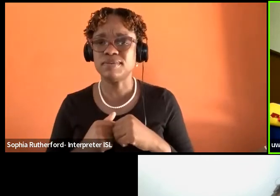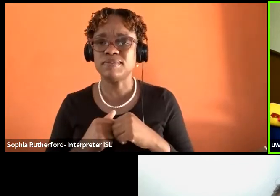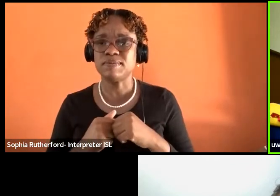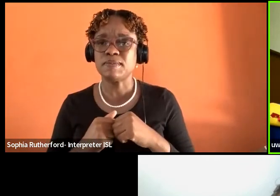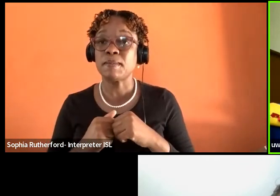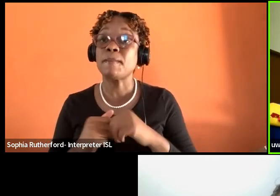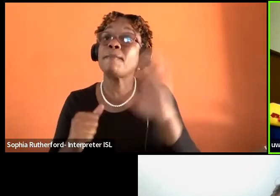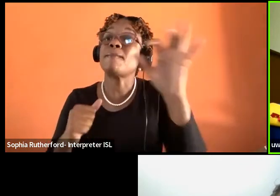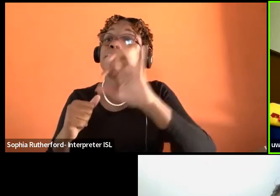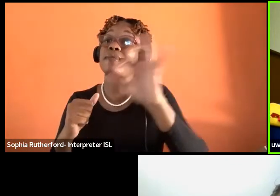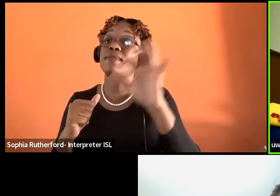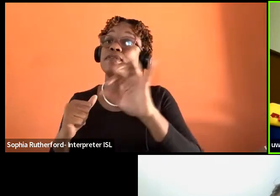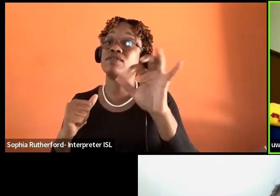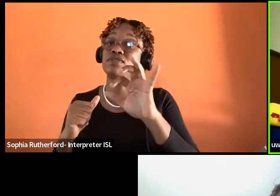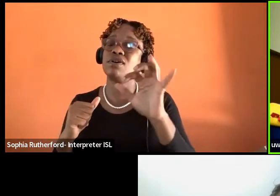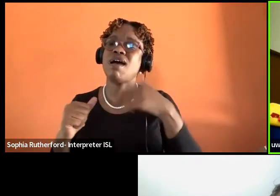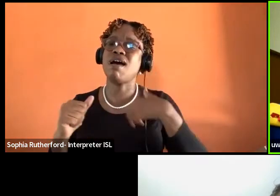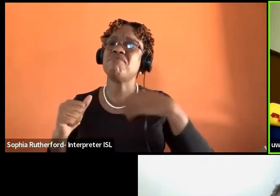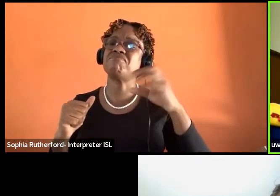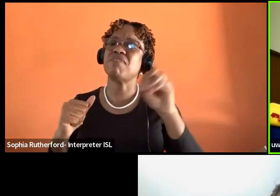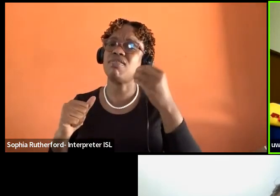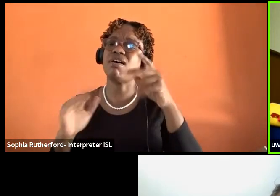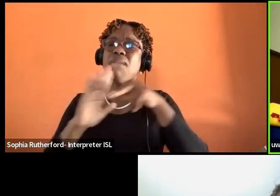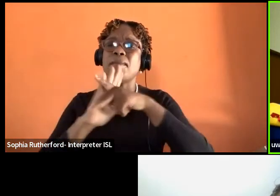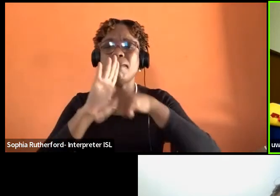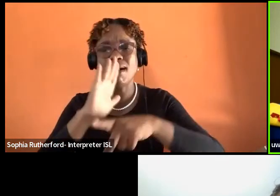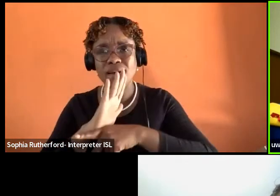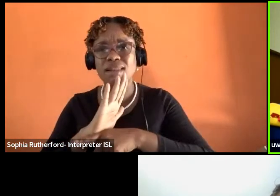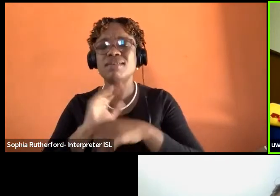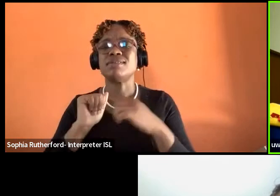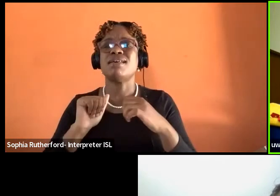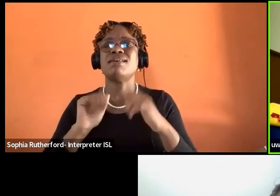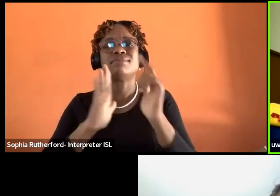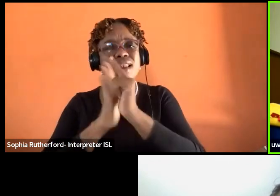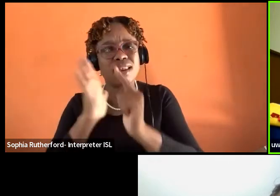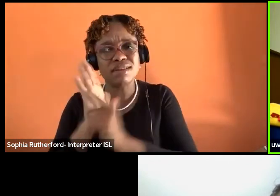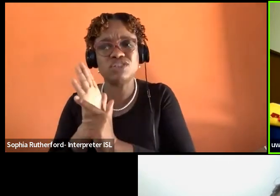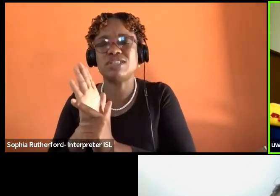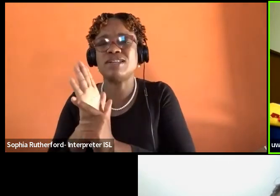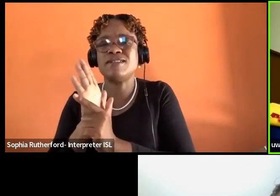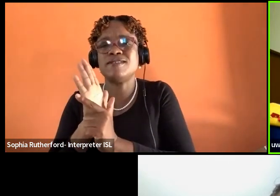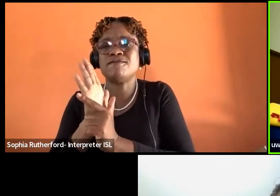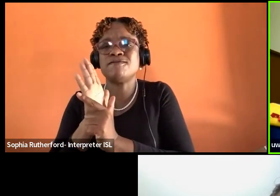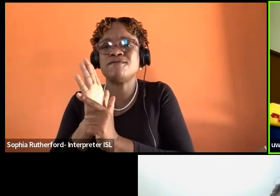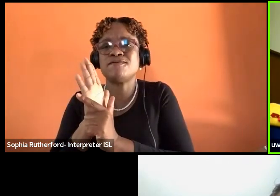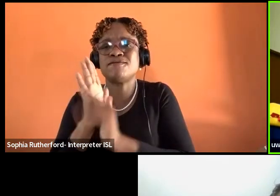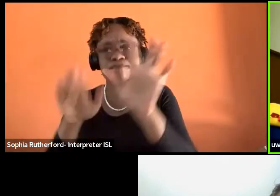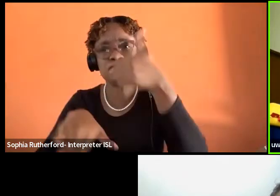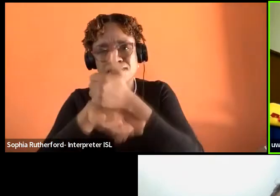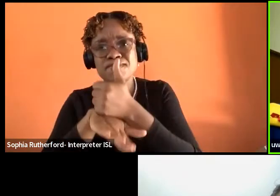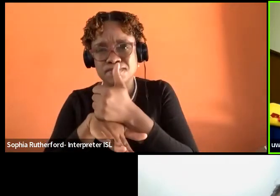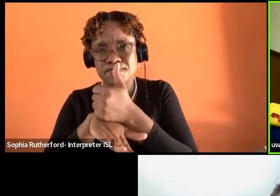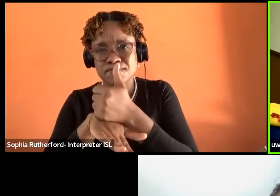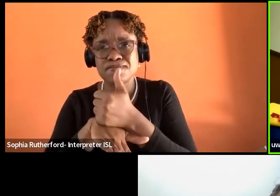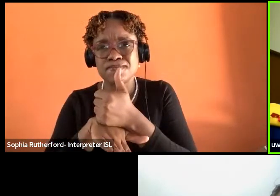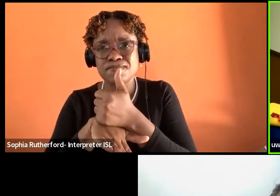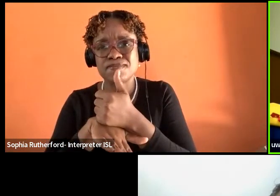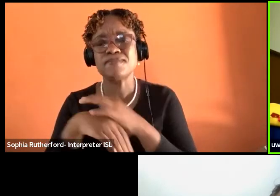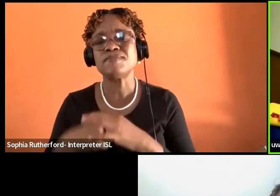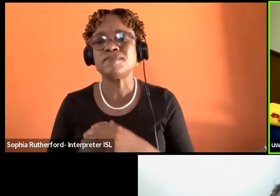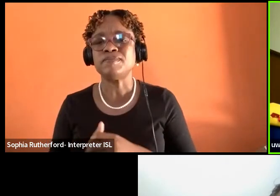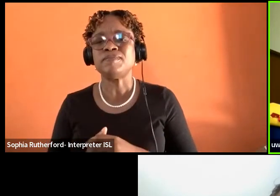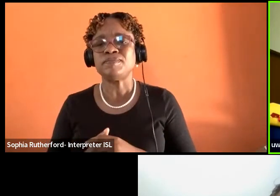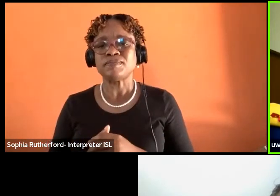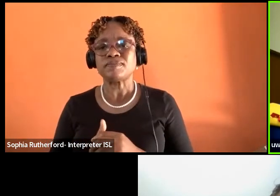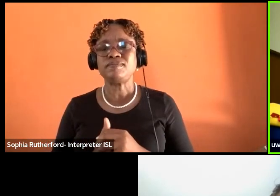other policy and legislative mechanisms to assist in that regard. You